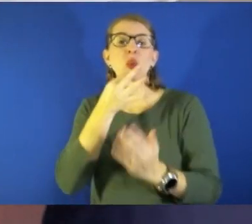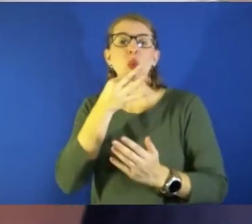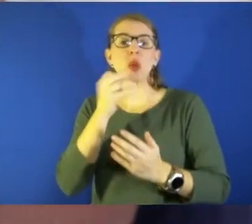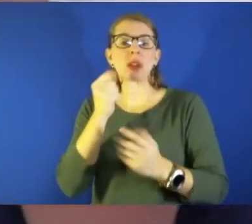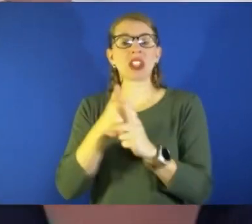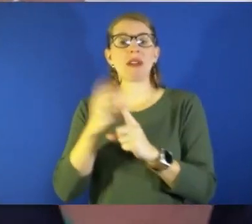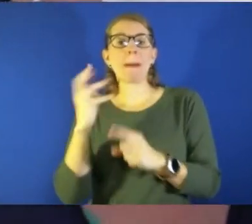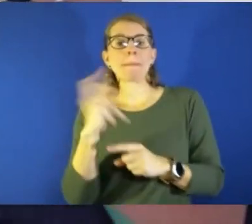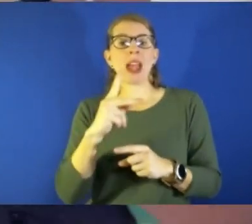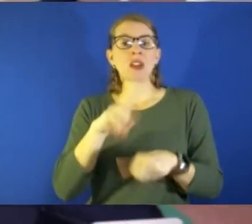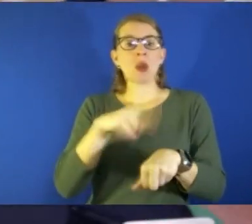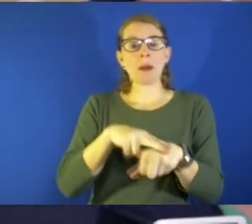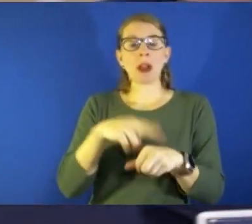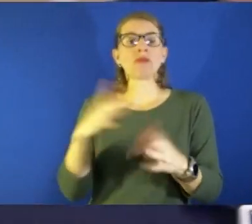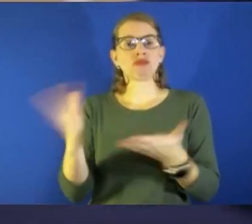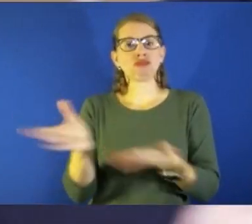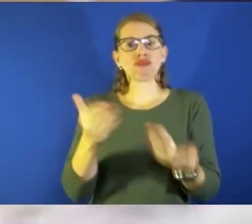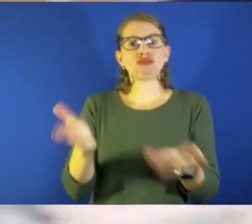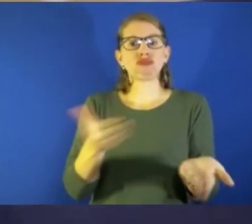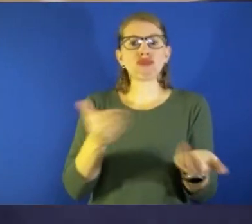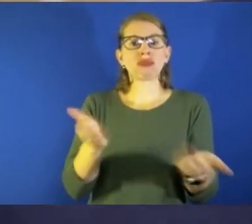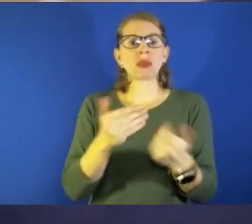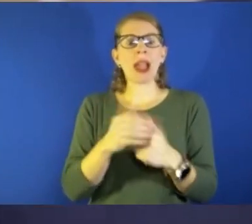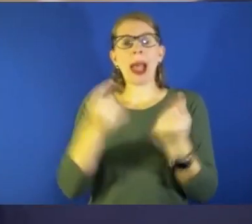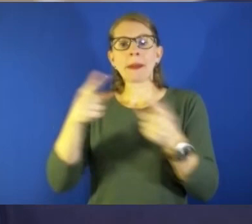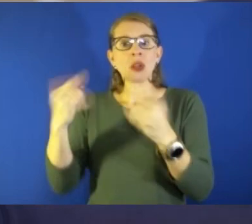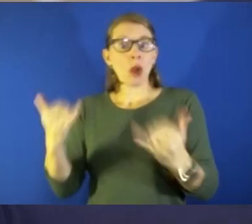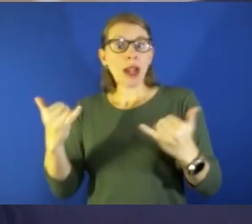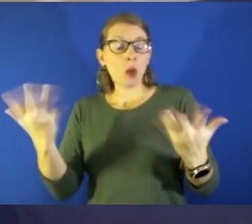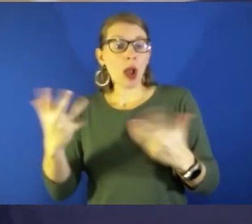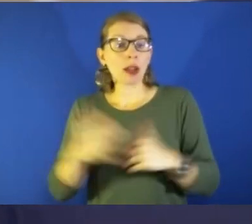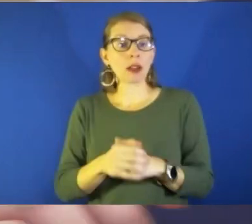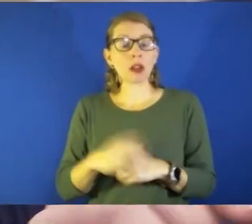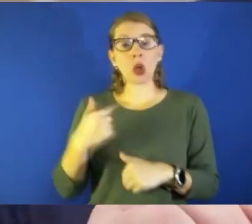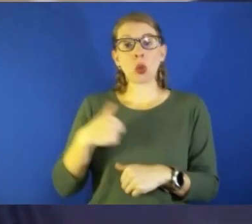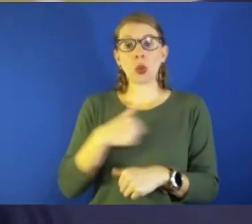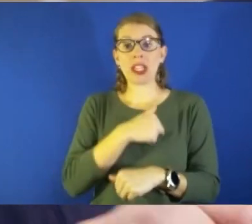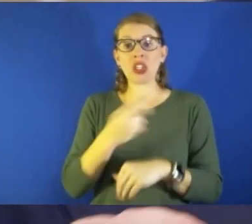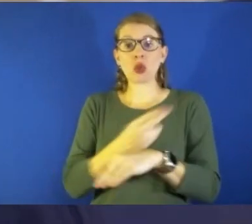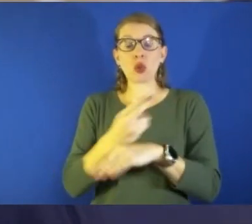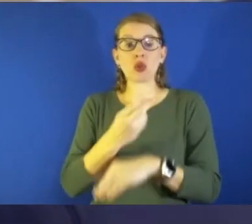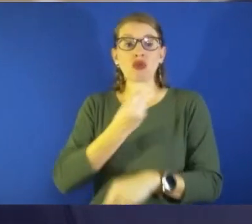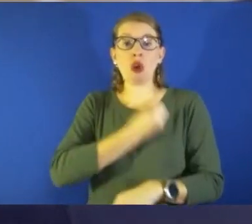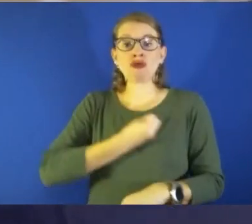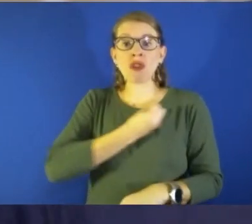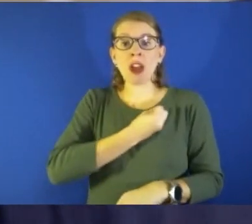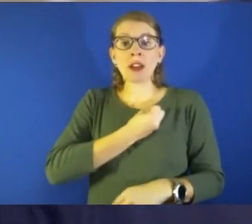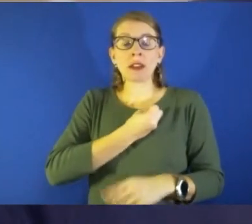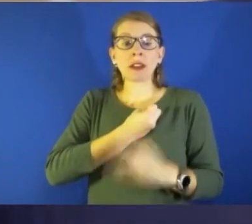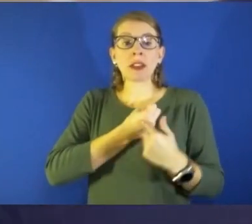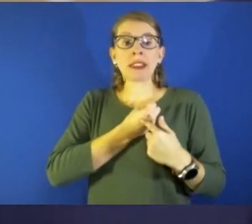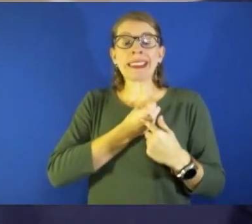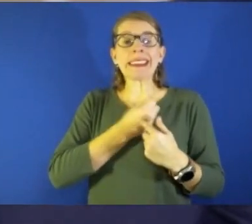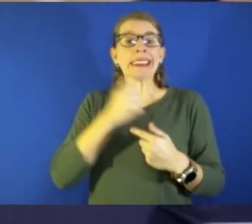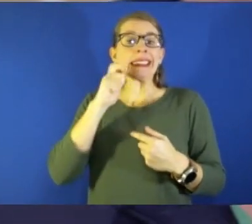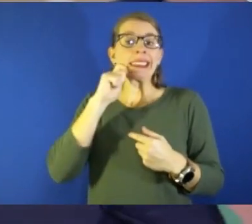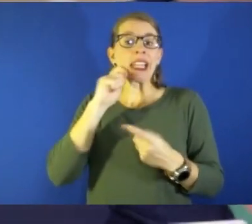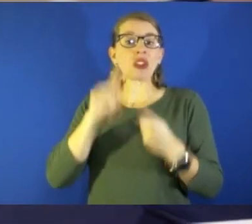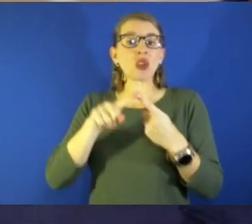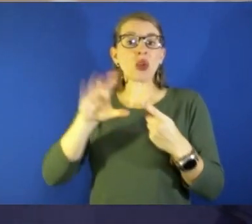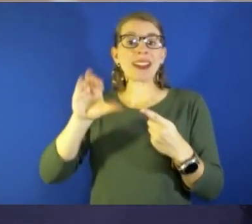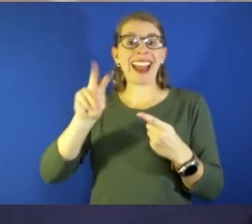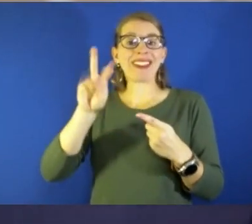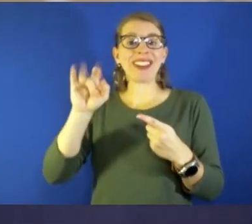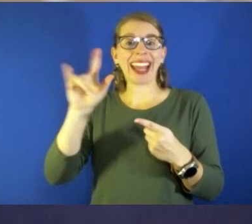by us, go on ahead. So what's happening right now? So we use an ultrasound to determine the distance from the skin to the cavity. So they're just taking that instrument